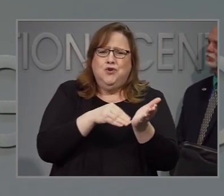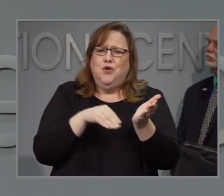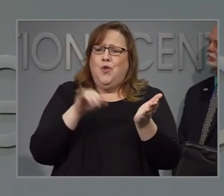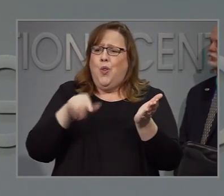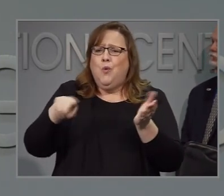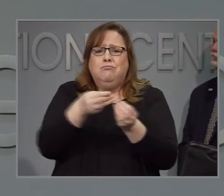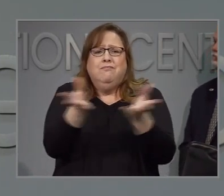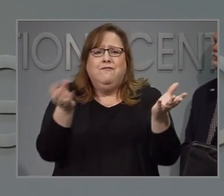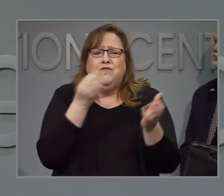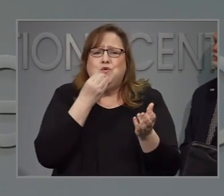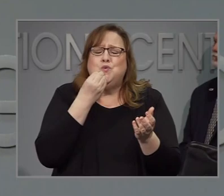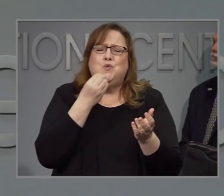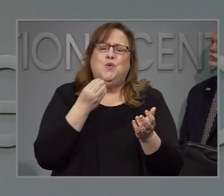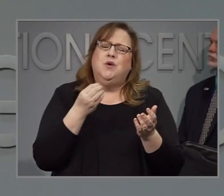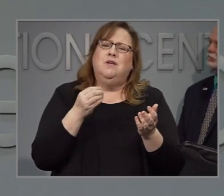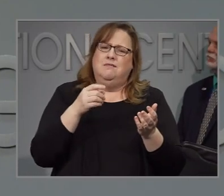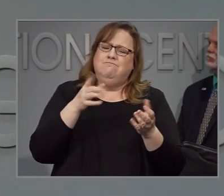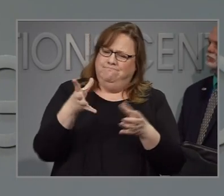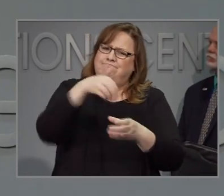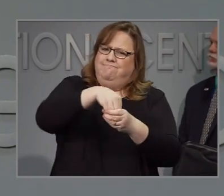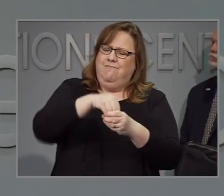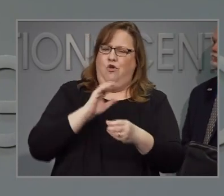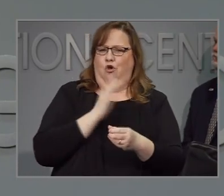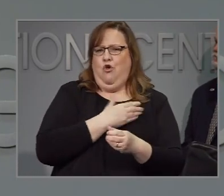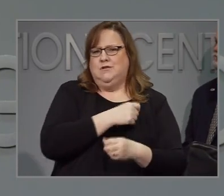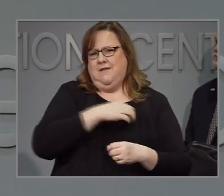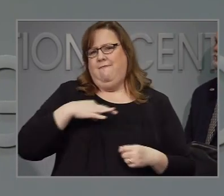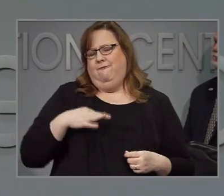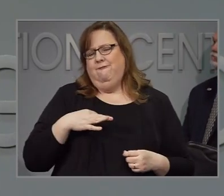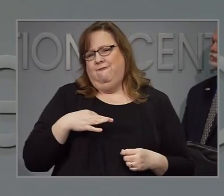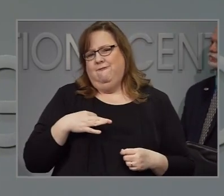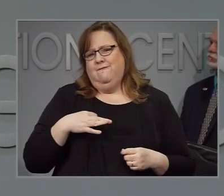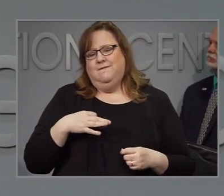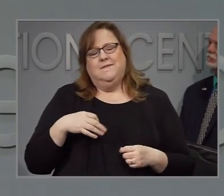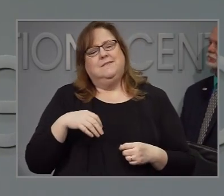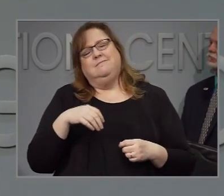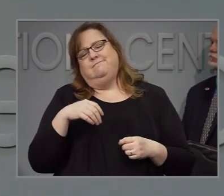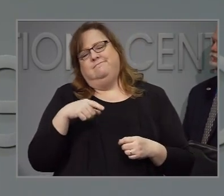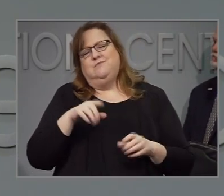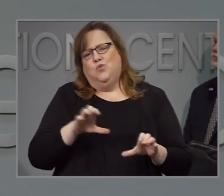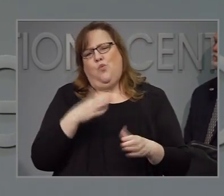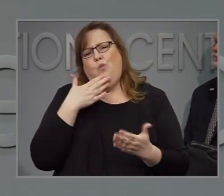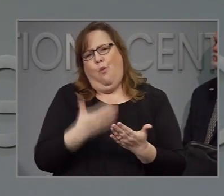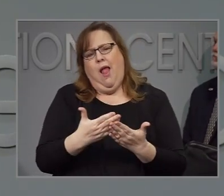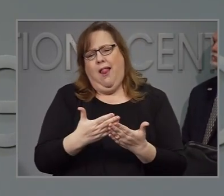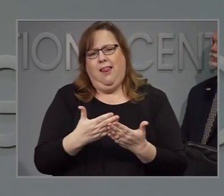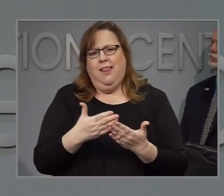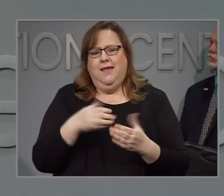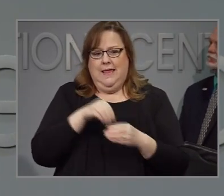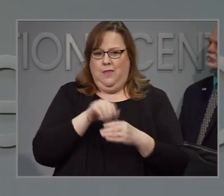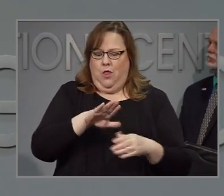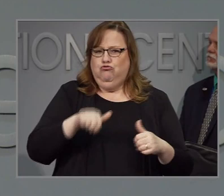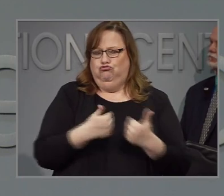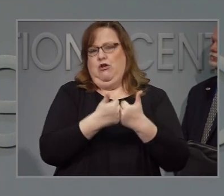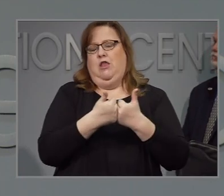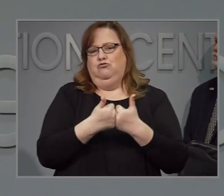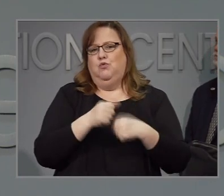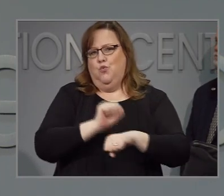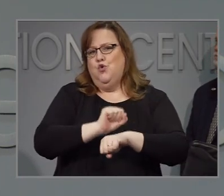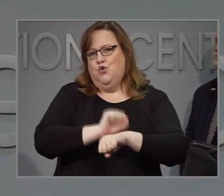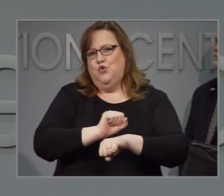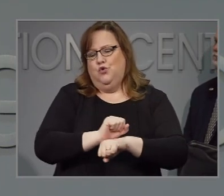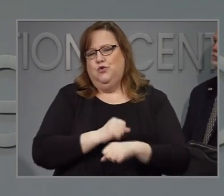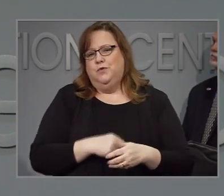virus. And I think our staff are doing very, very well under some very, very challenging conditions. We've